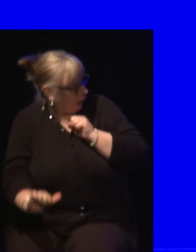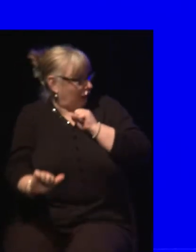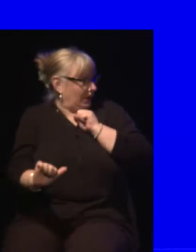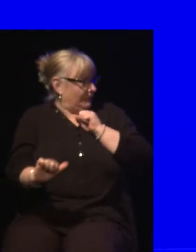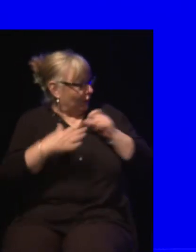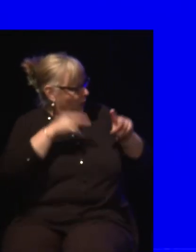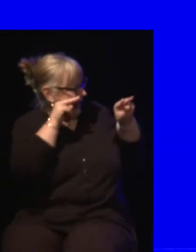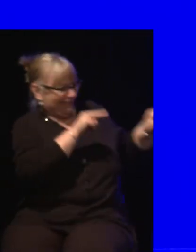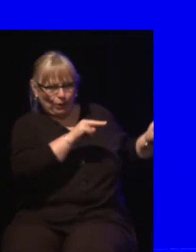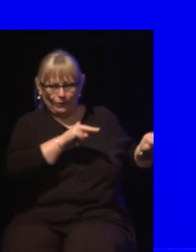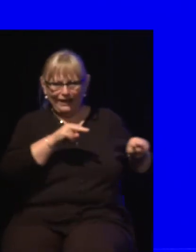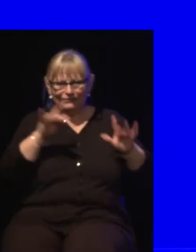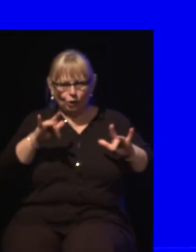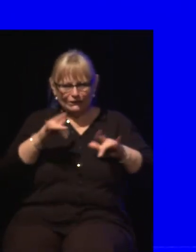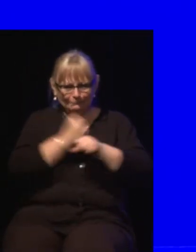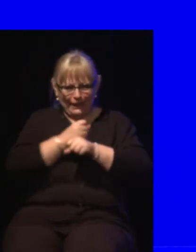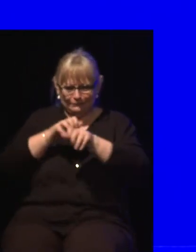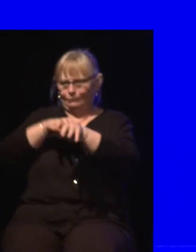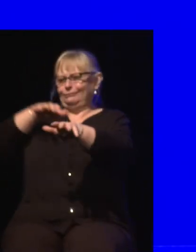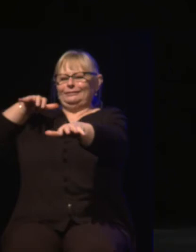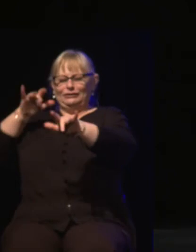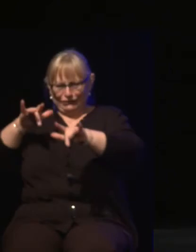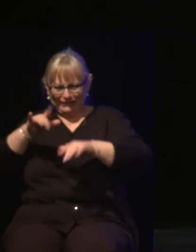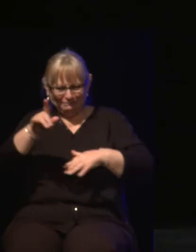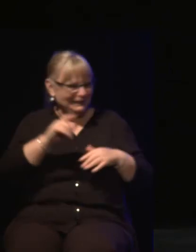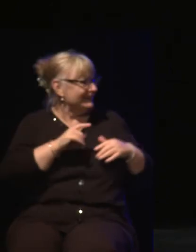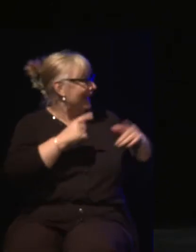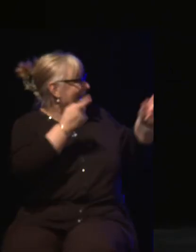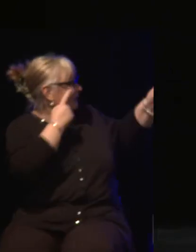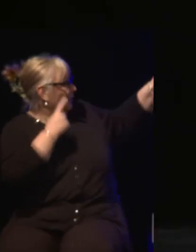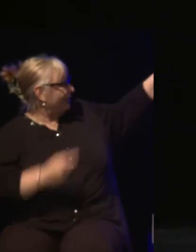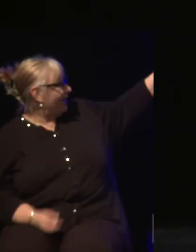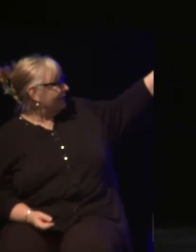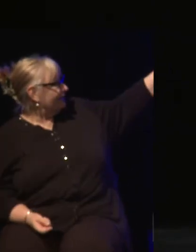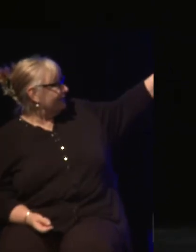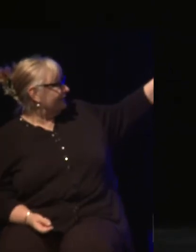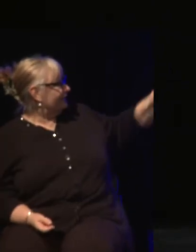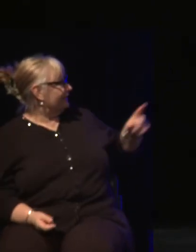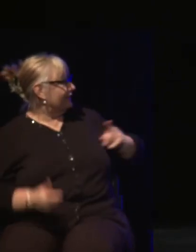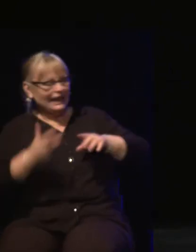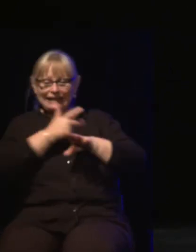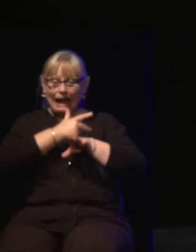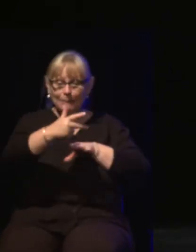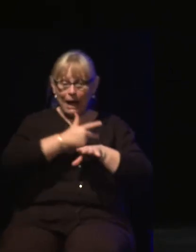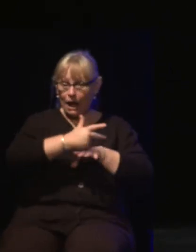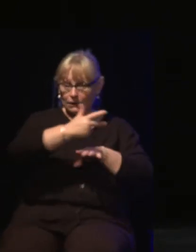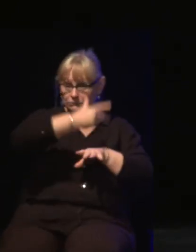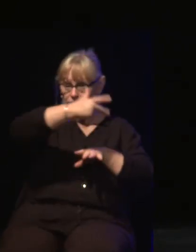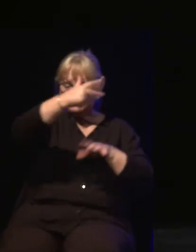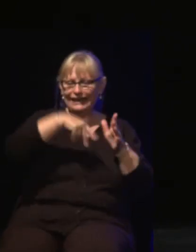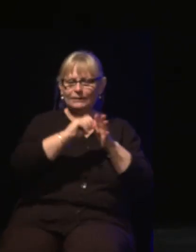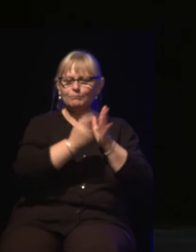but anyway. Look at this building here. It's just a car park in a building in a city in